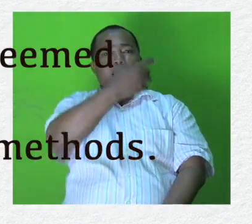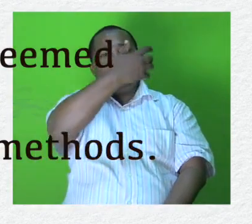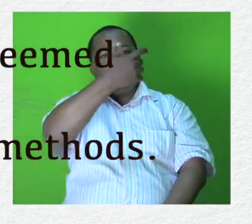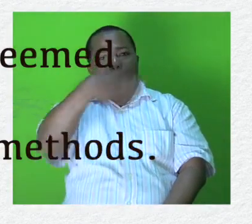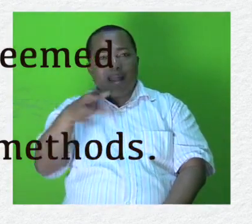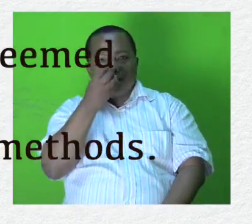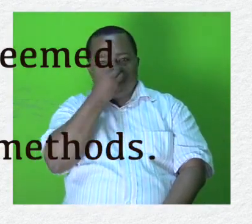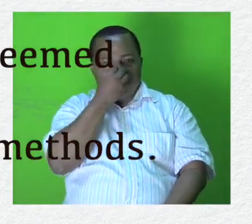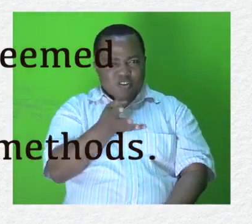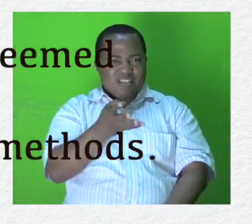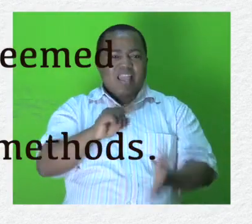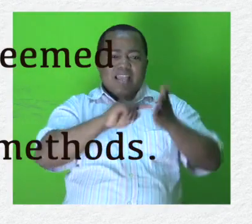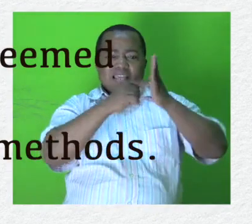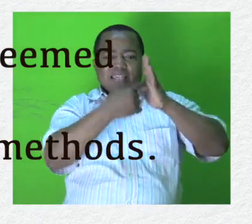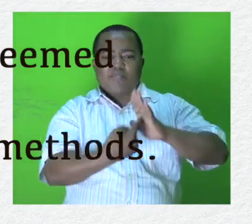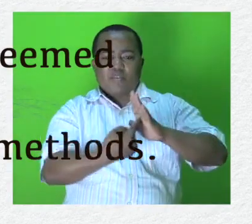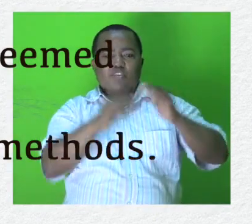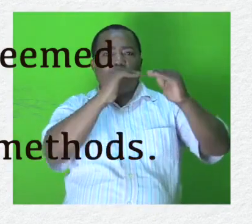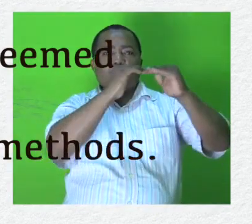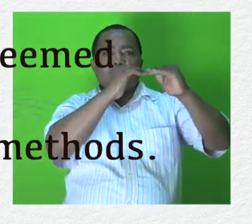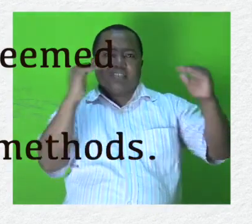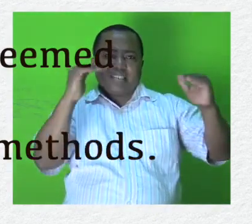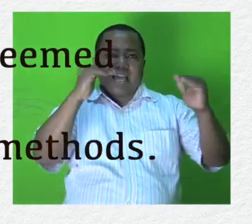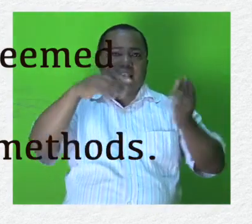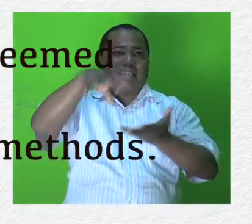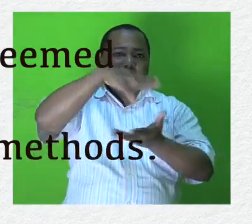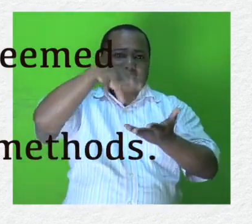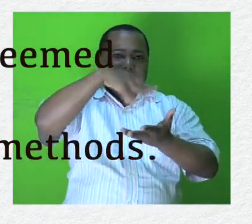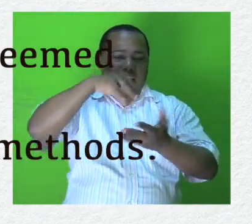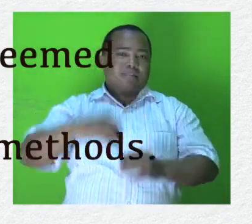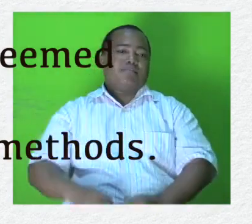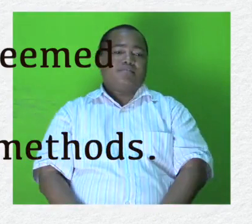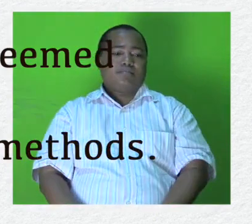Muddy water is an example of homogeneous mixture.